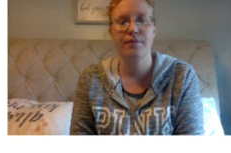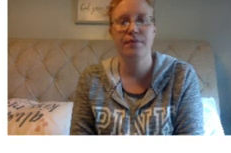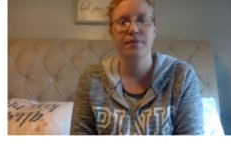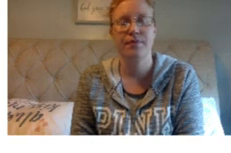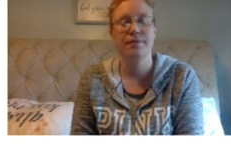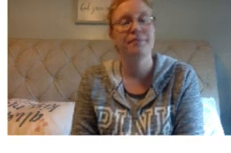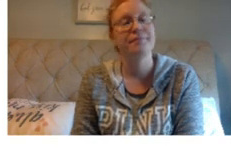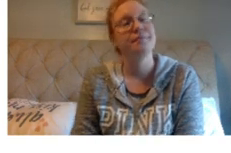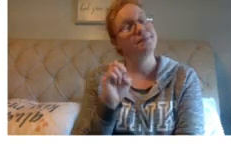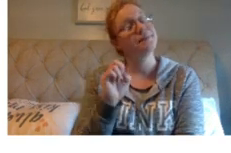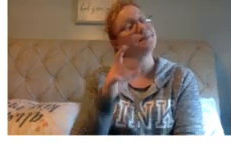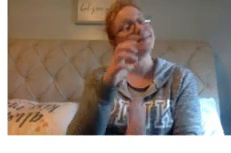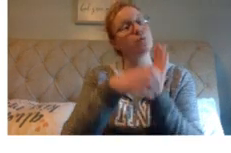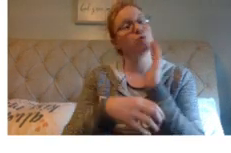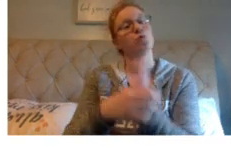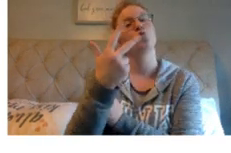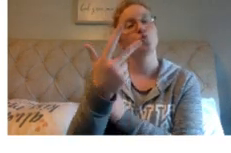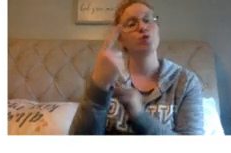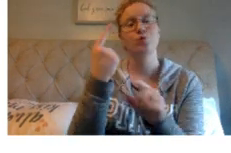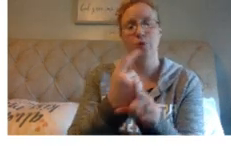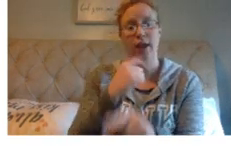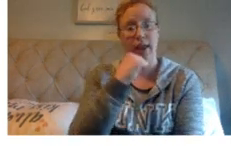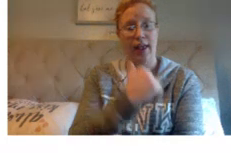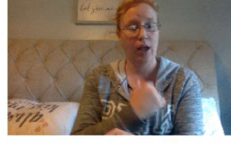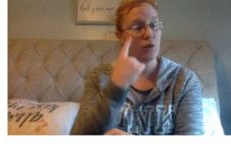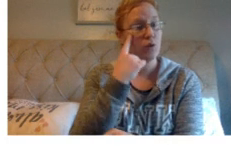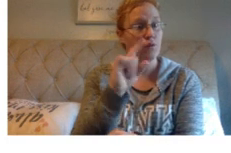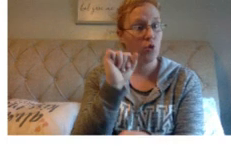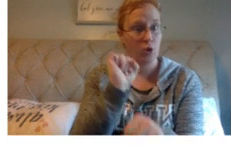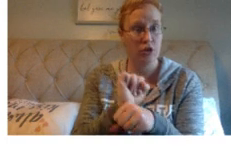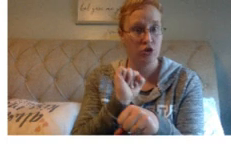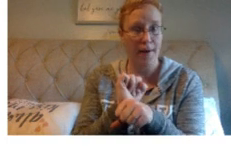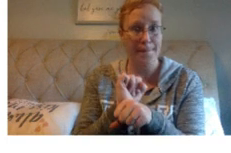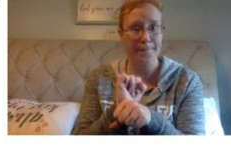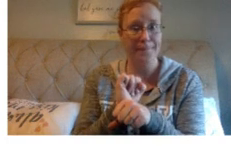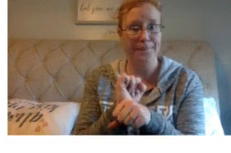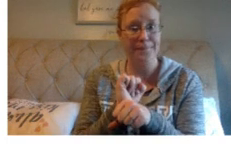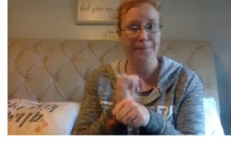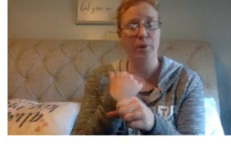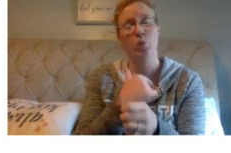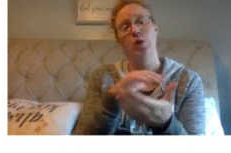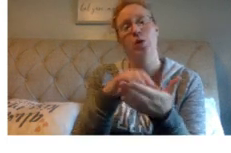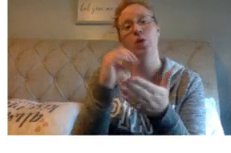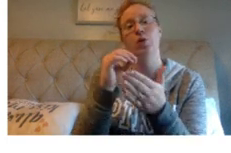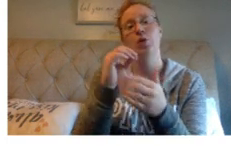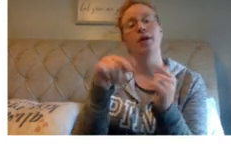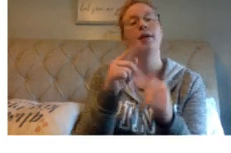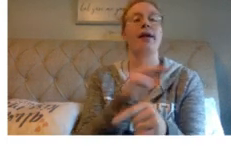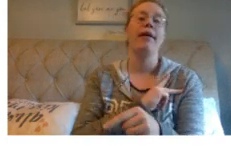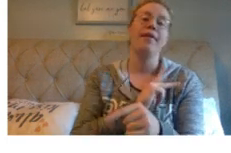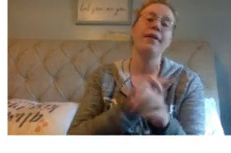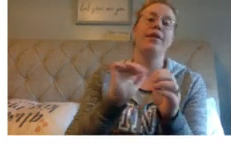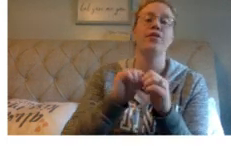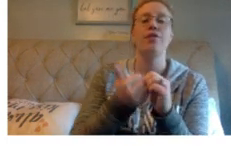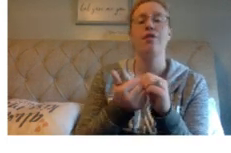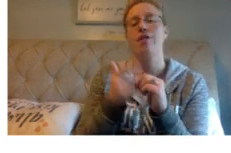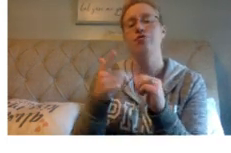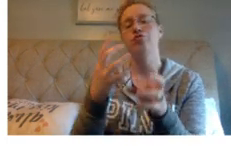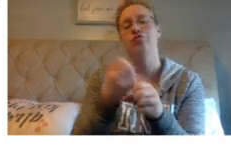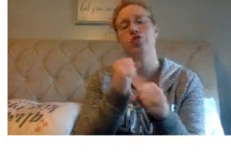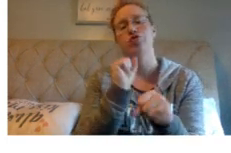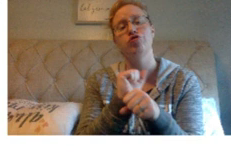All right, so chapter 3, the right attitude for the job. We're learning back about Keisha and how she gets